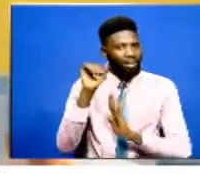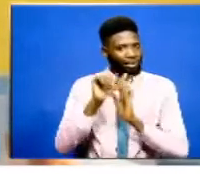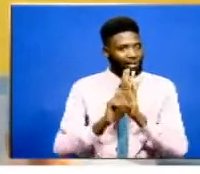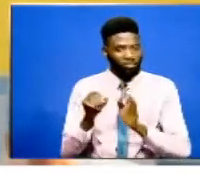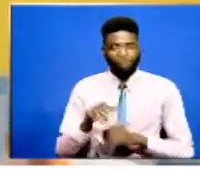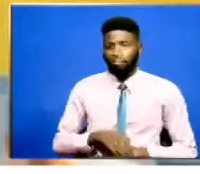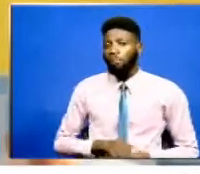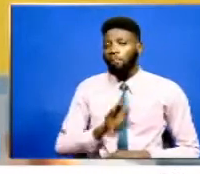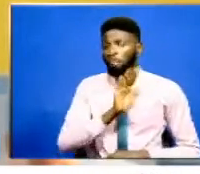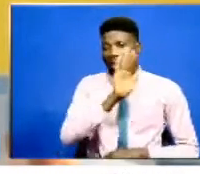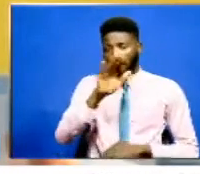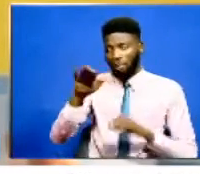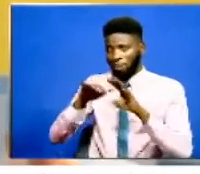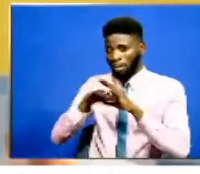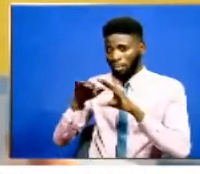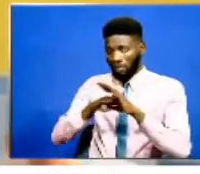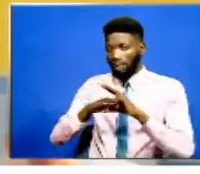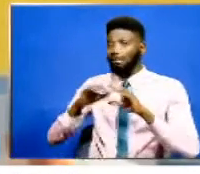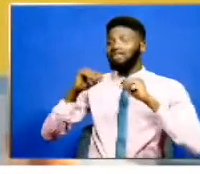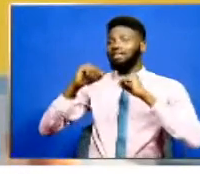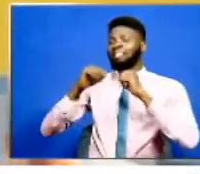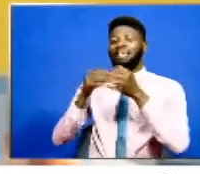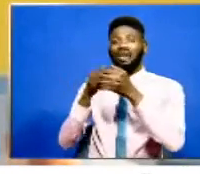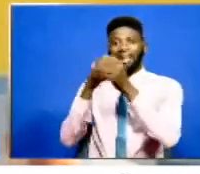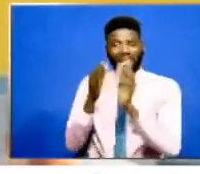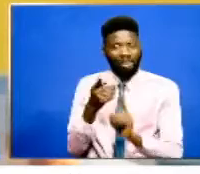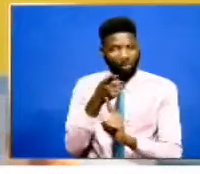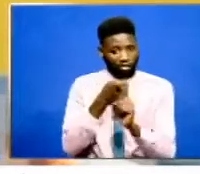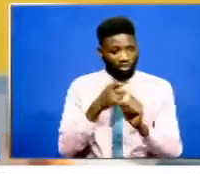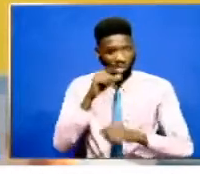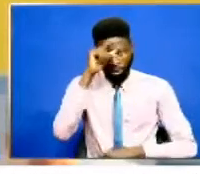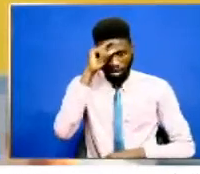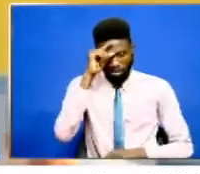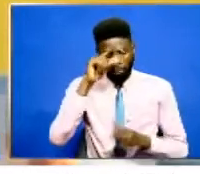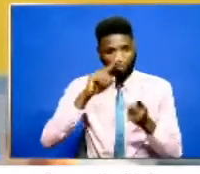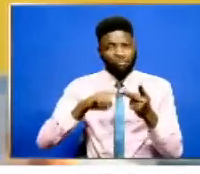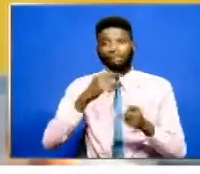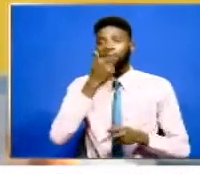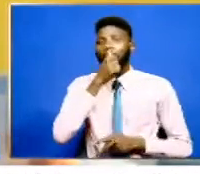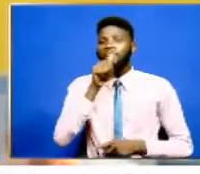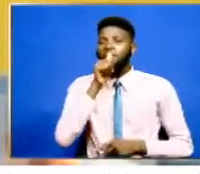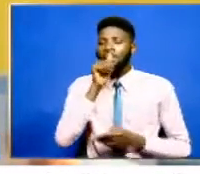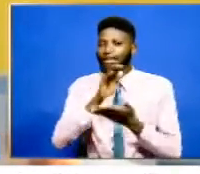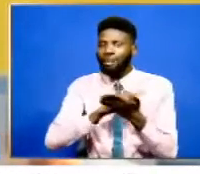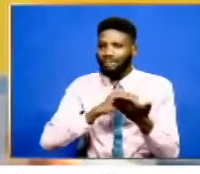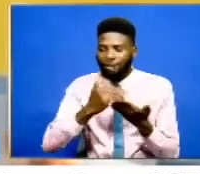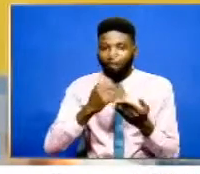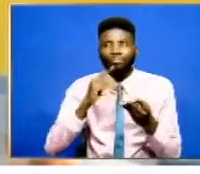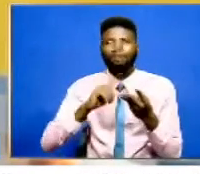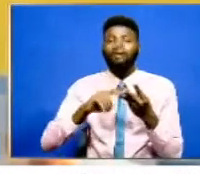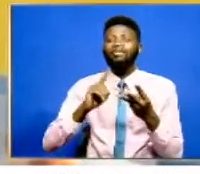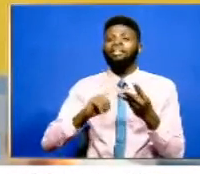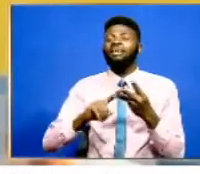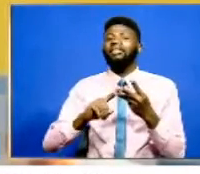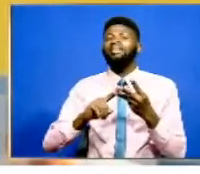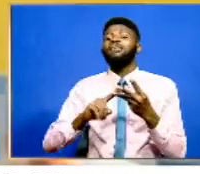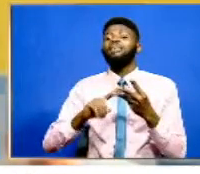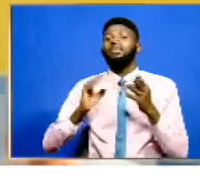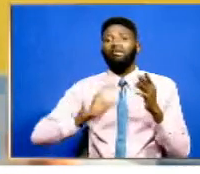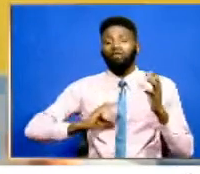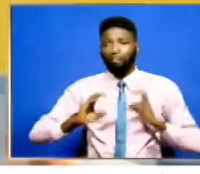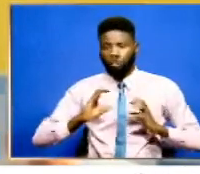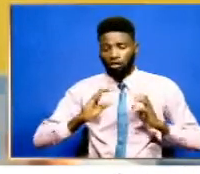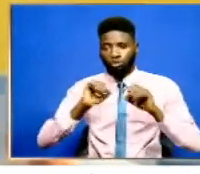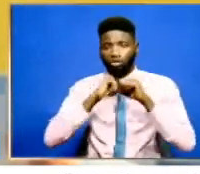introduced, are senior leaders drawn from government, the private sector, civil society,